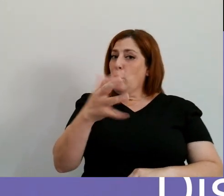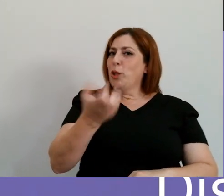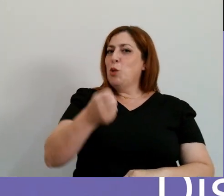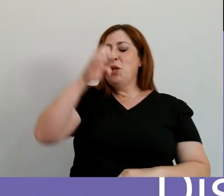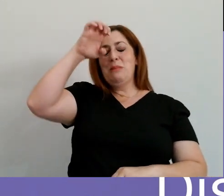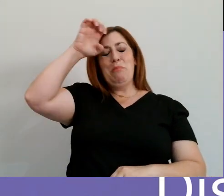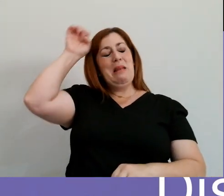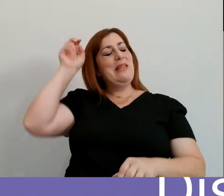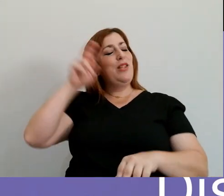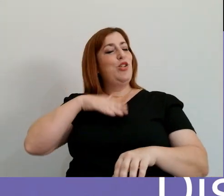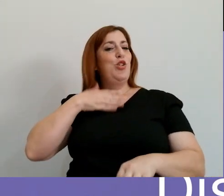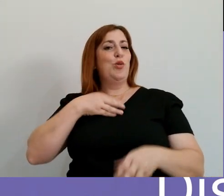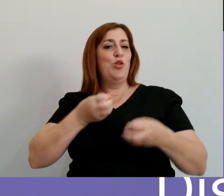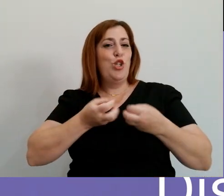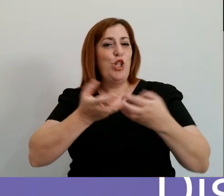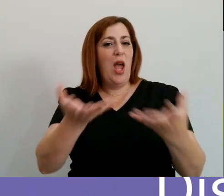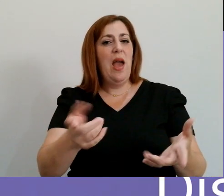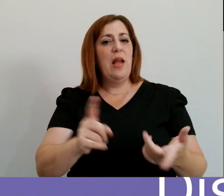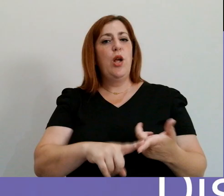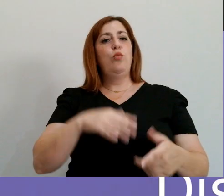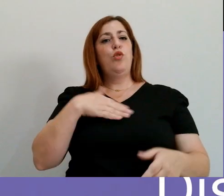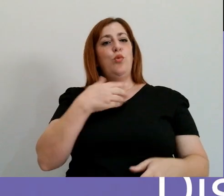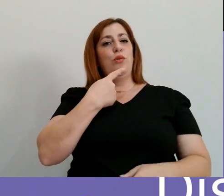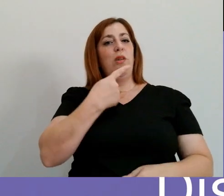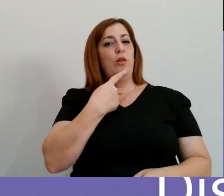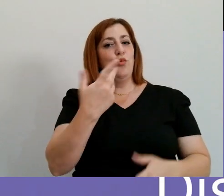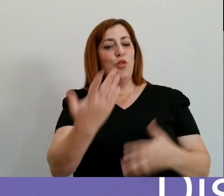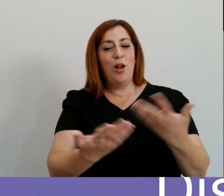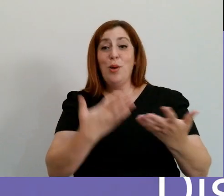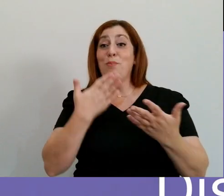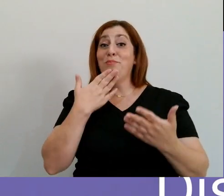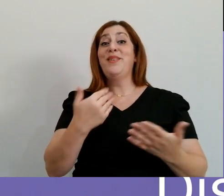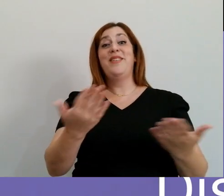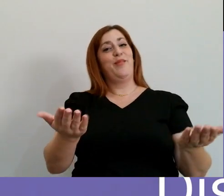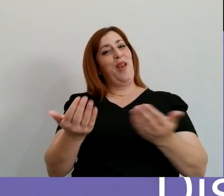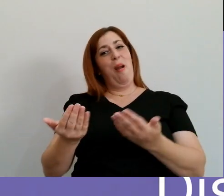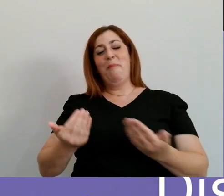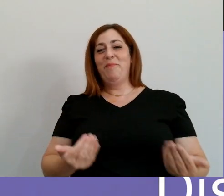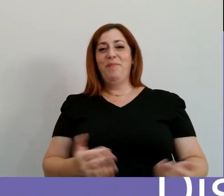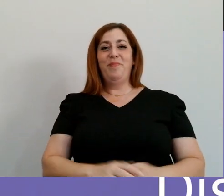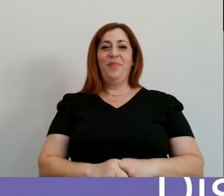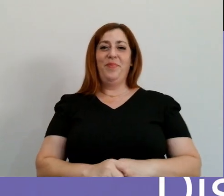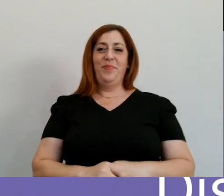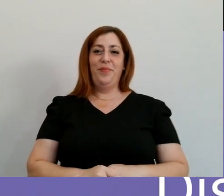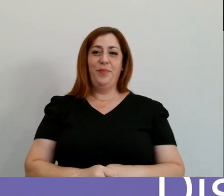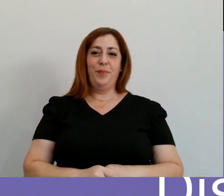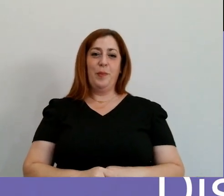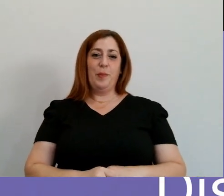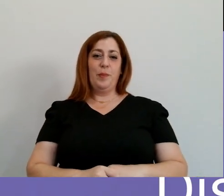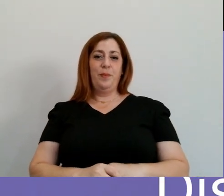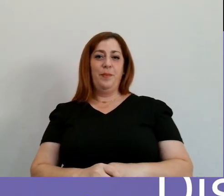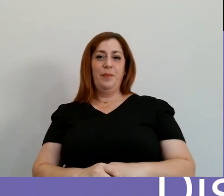experiences to share or comments or anything that we talked about, I'd love to hear you.